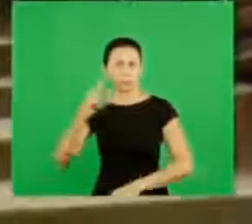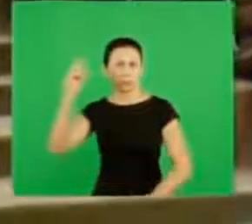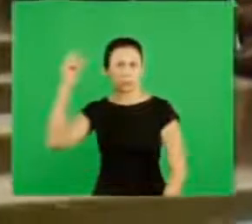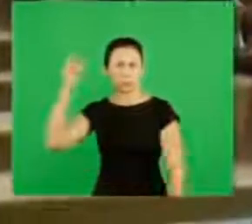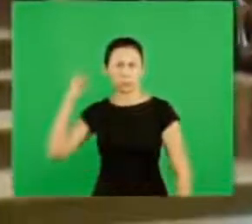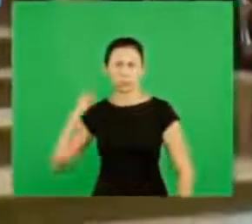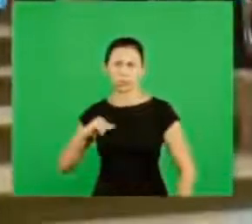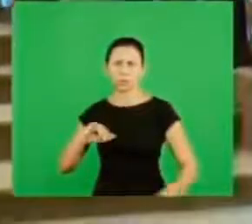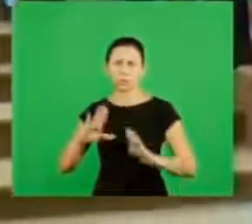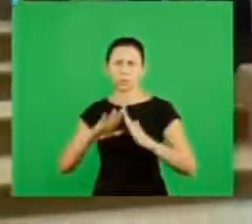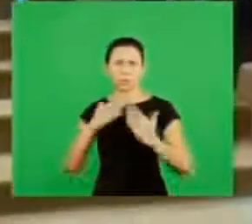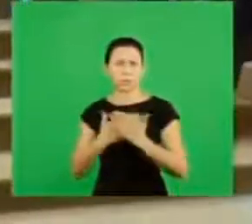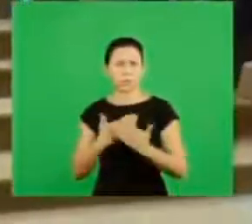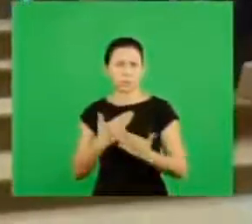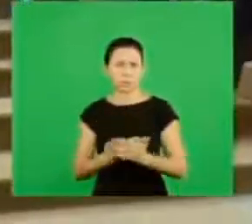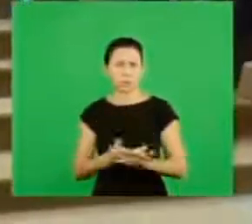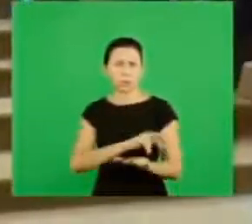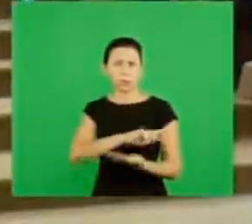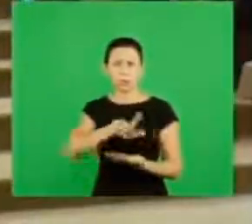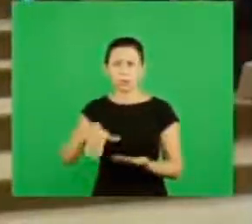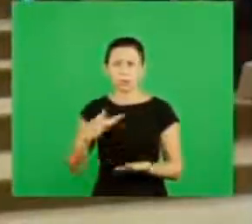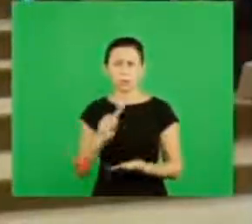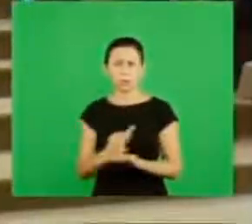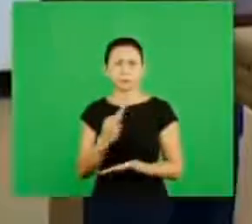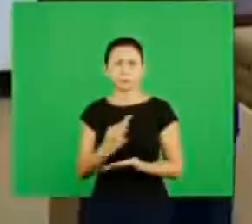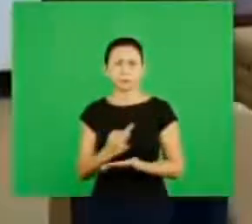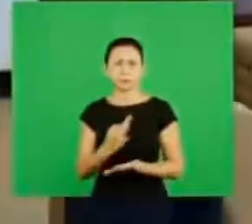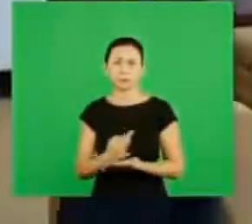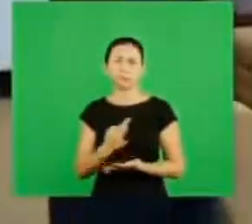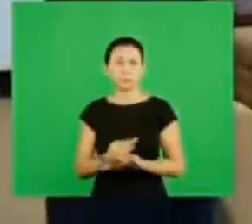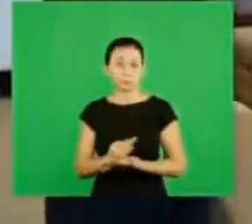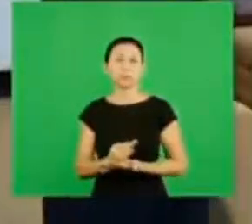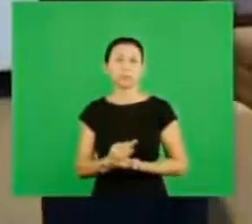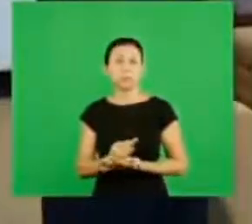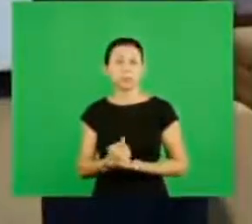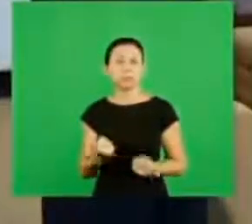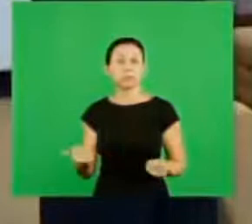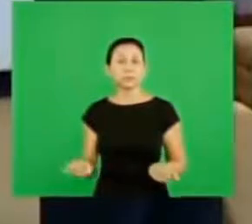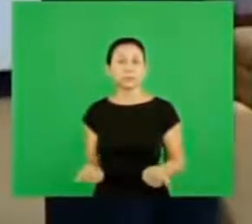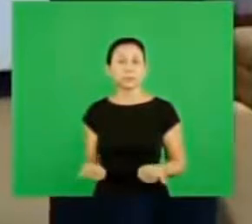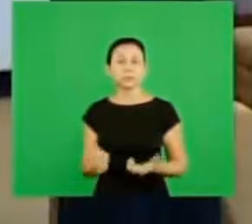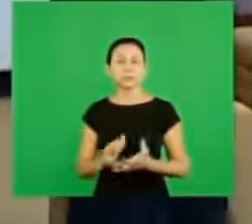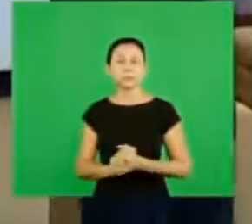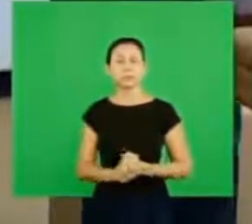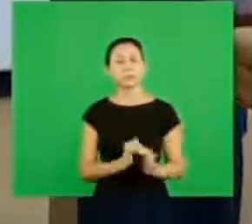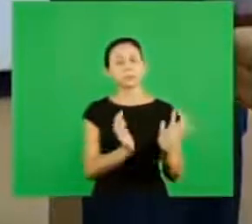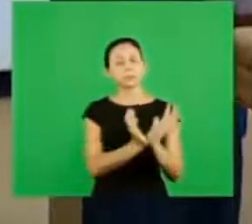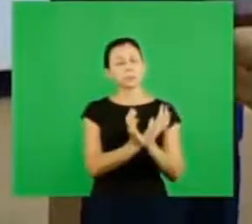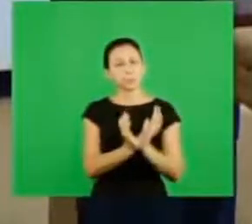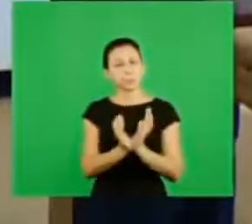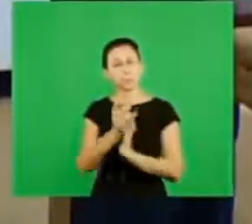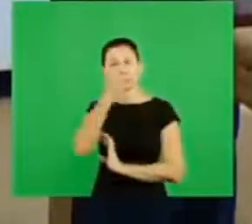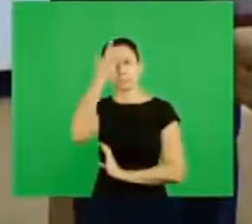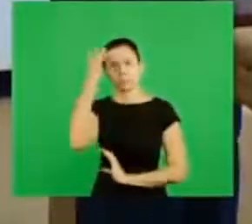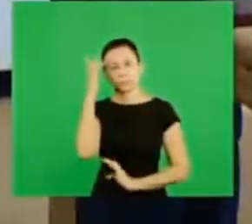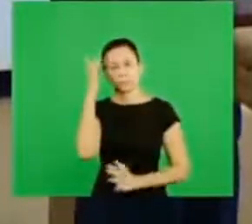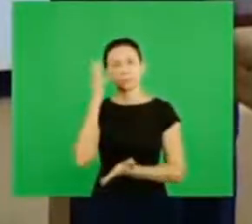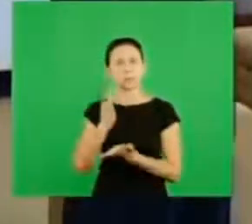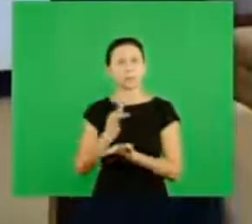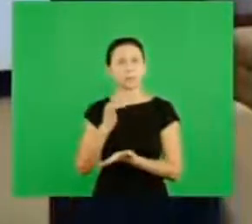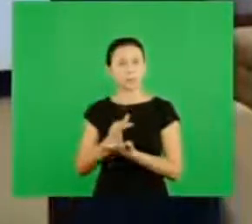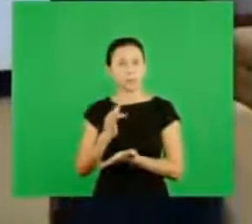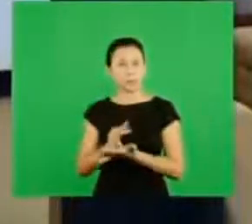It had already been coming from a while ago. The Oxford, Cambridge theological